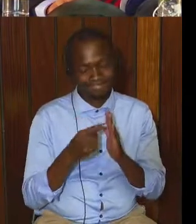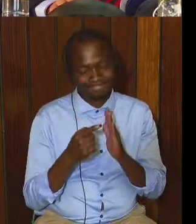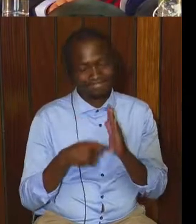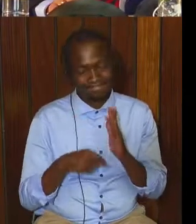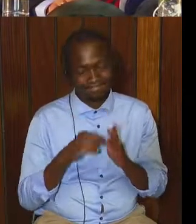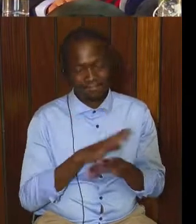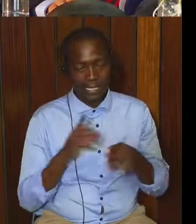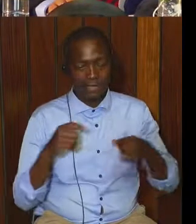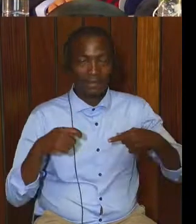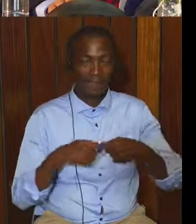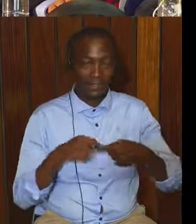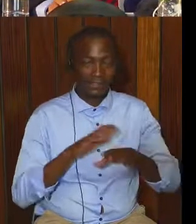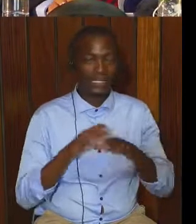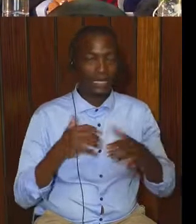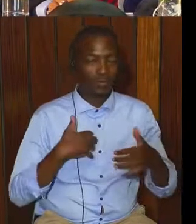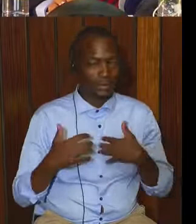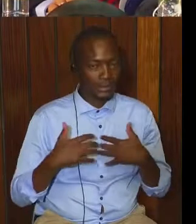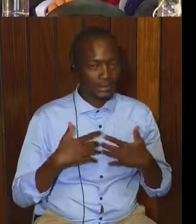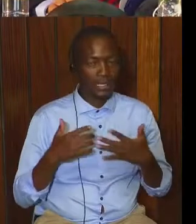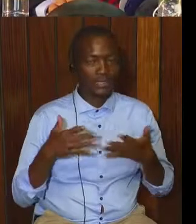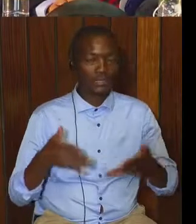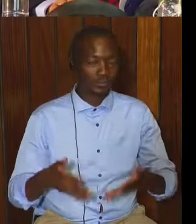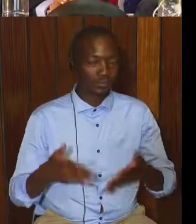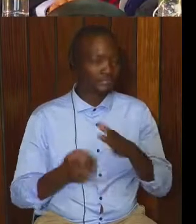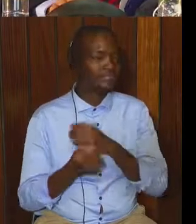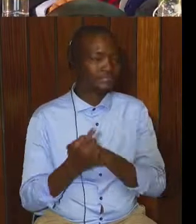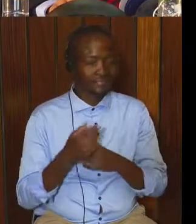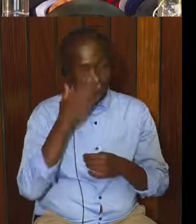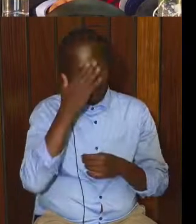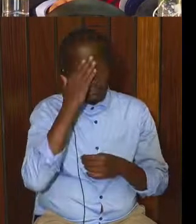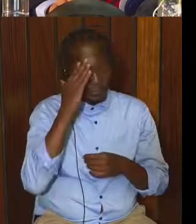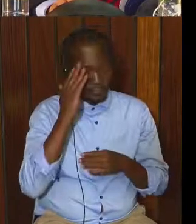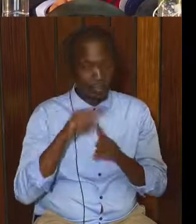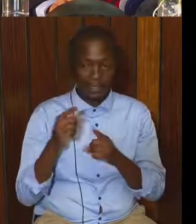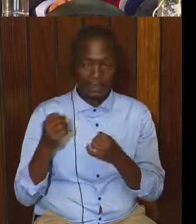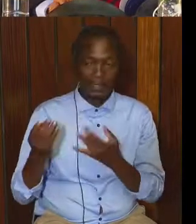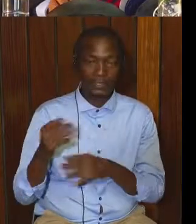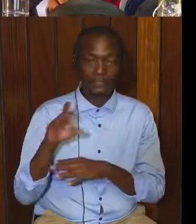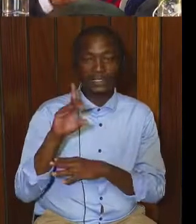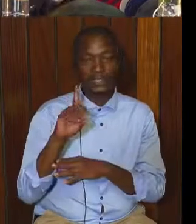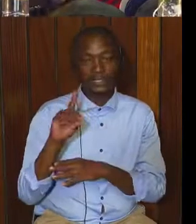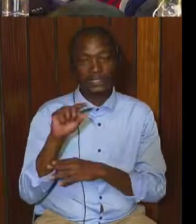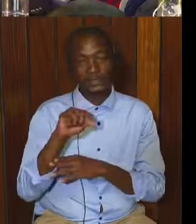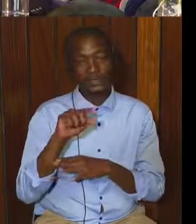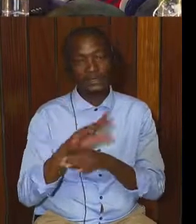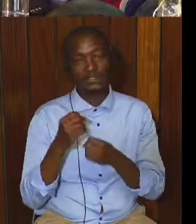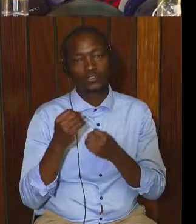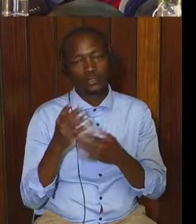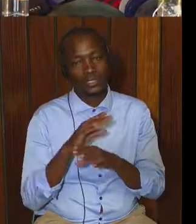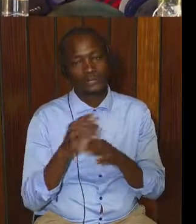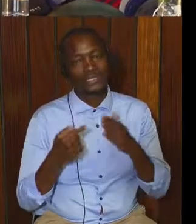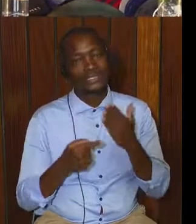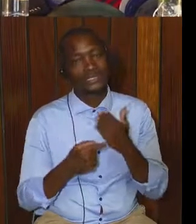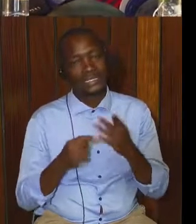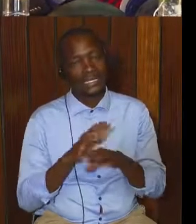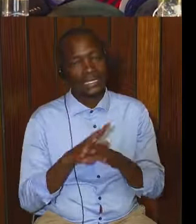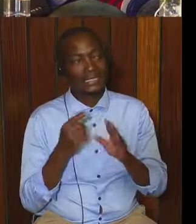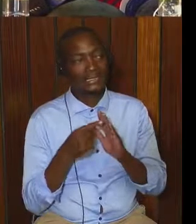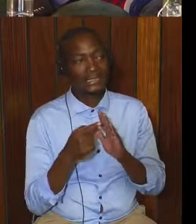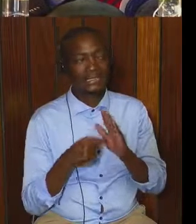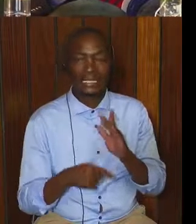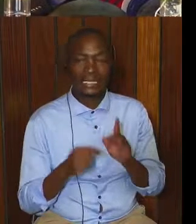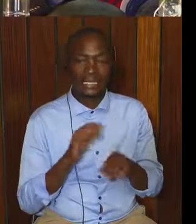are concerned, that's where we are, but I want to hand over to the DDG just to give some of the other technical detail in relation